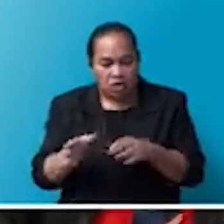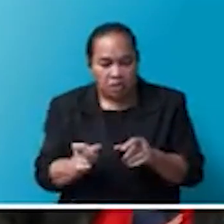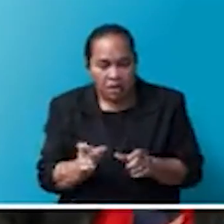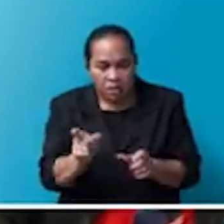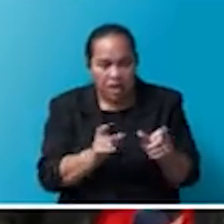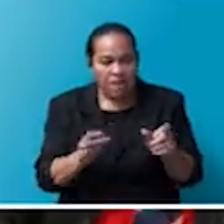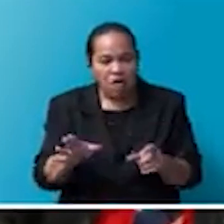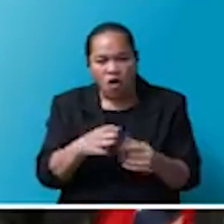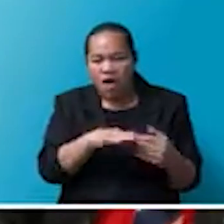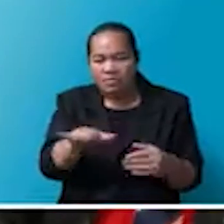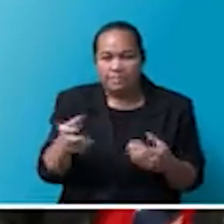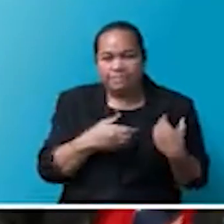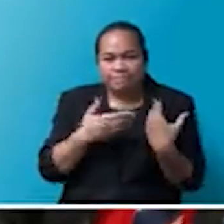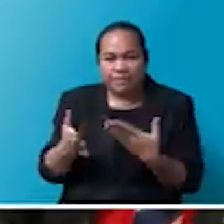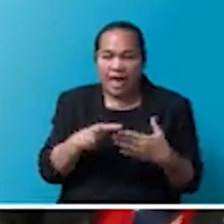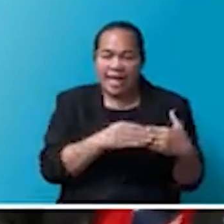leadership.